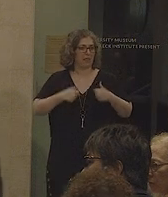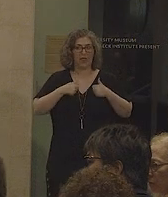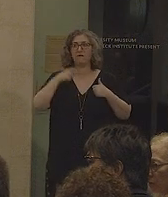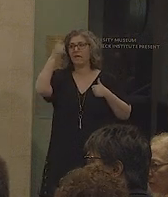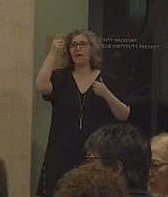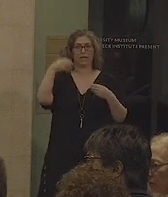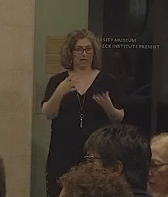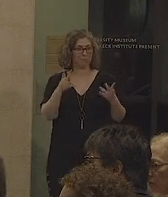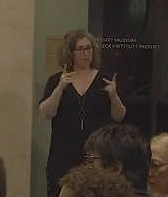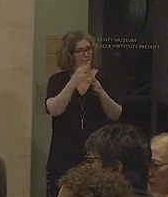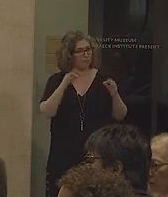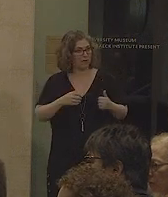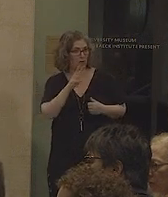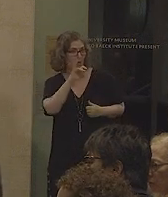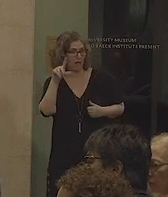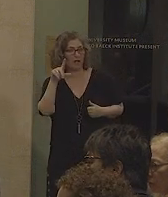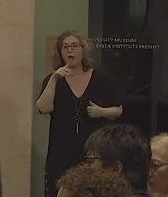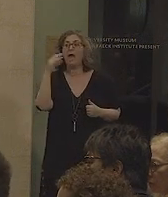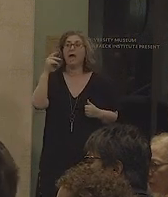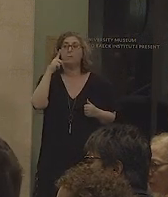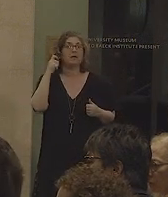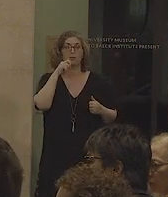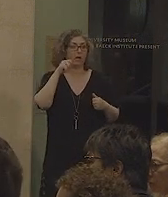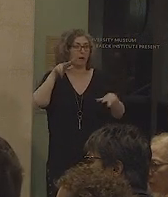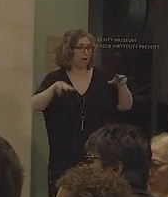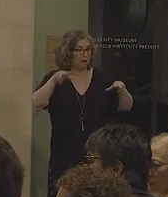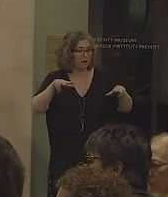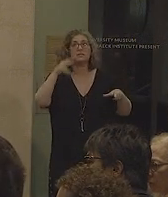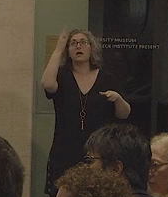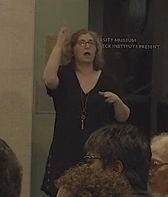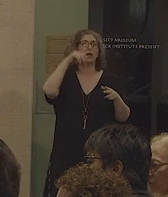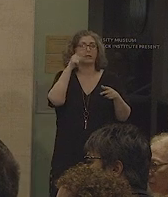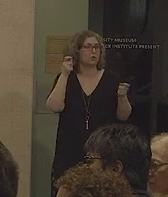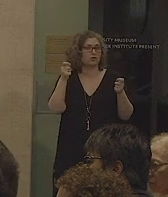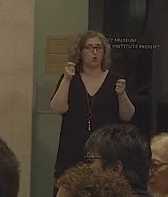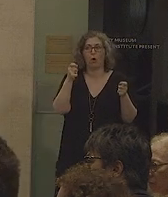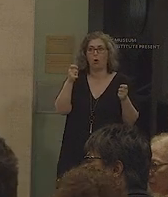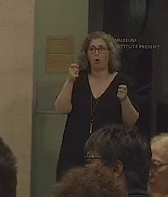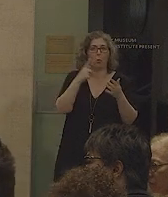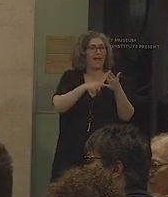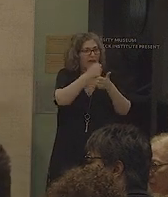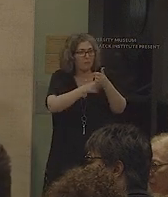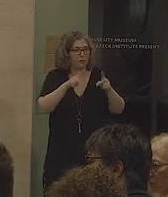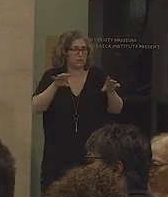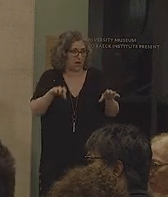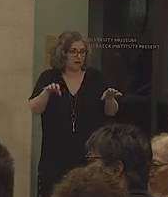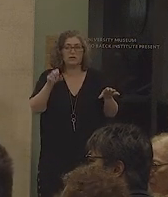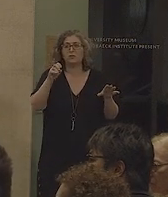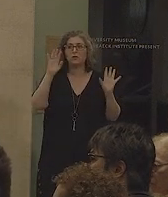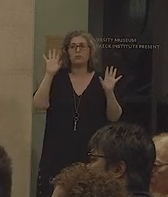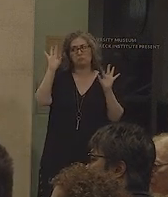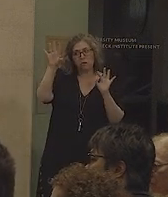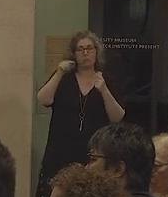He gave people free will. And because we're not puppets, God doesn't control what every person does. So just